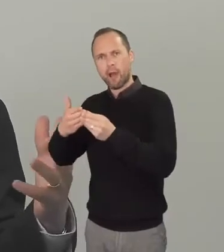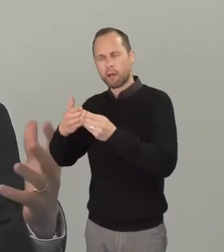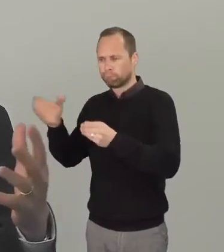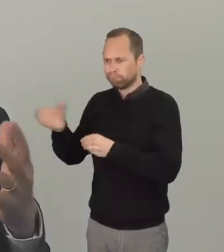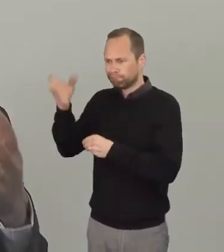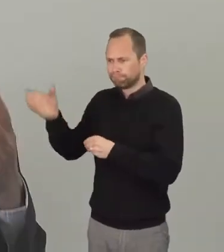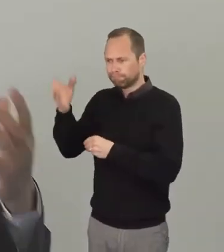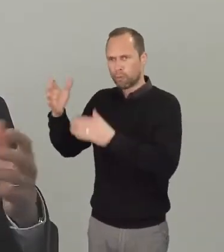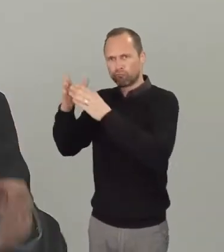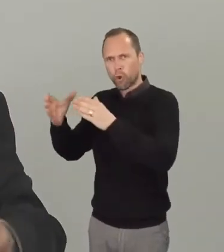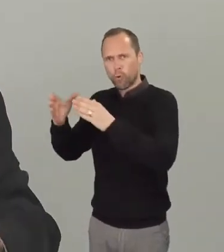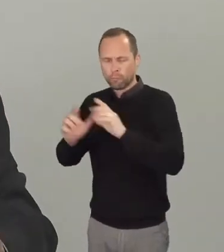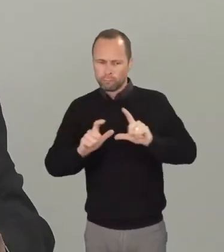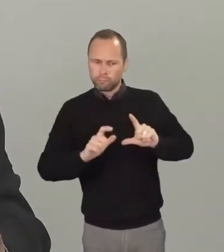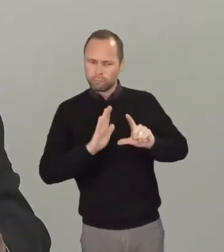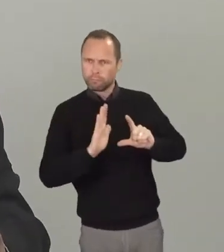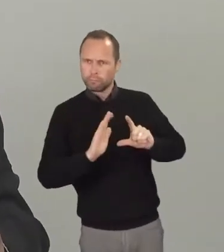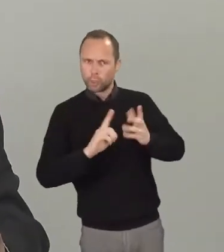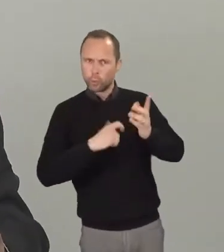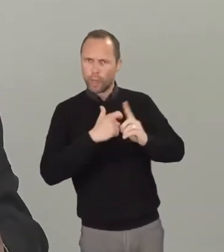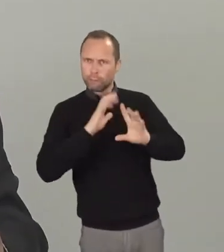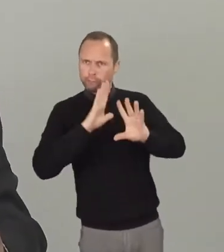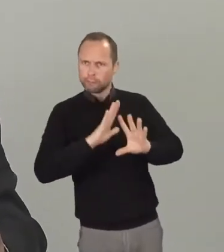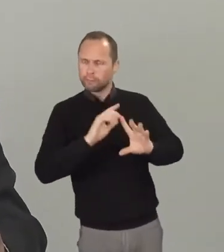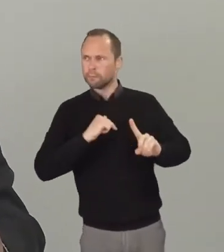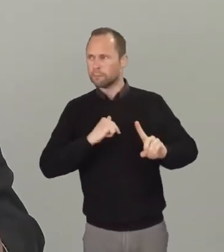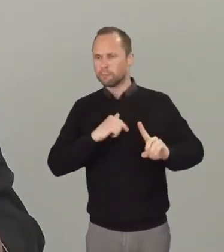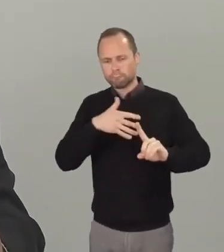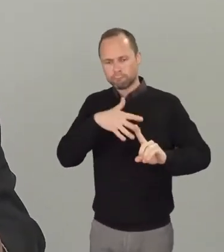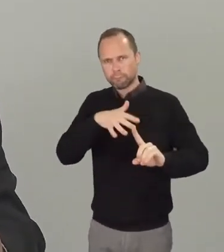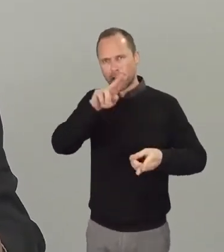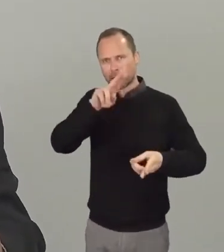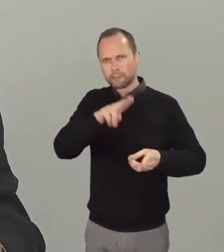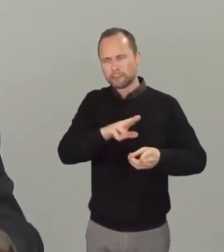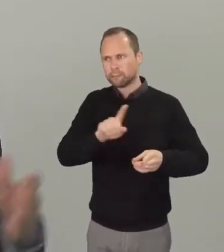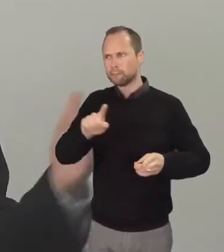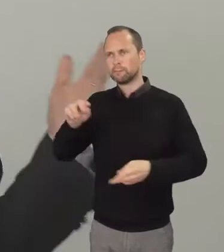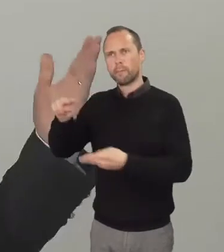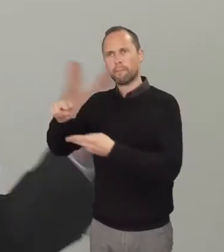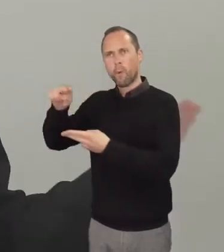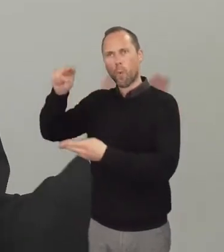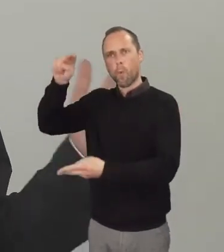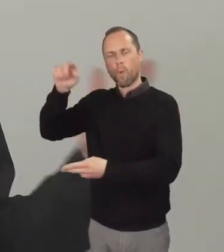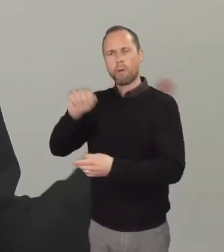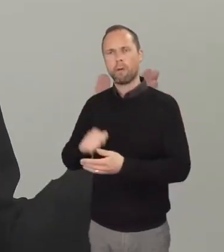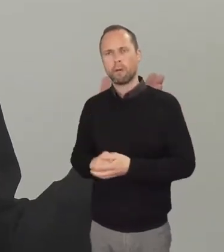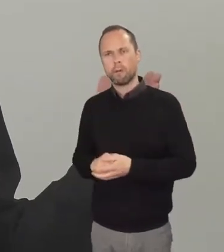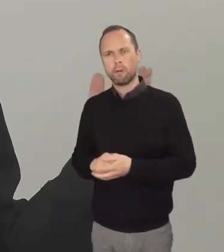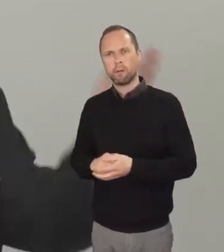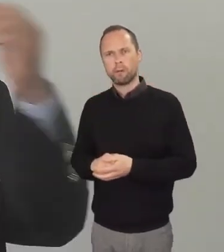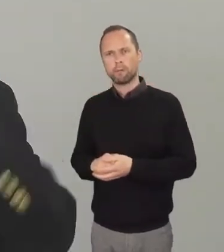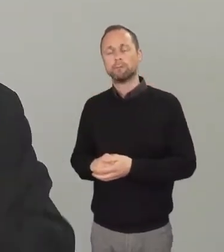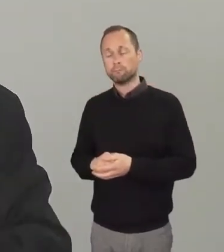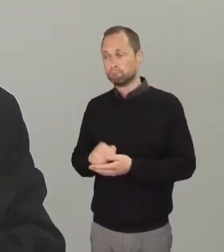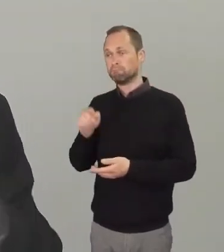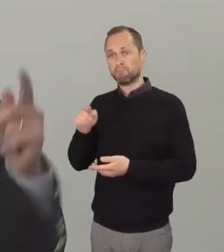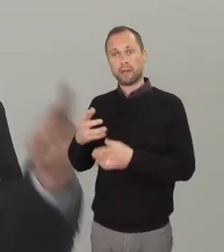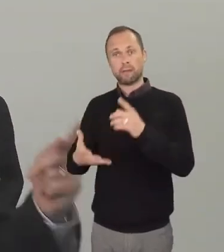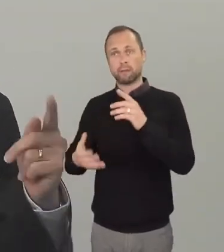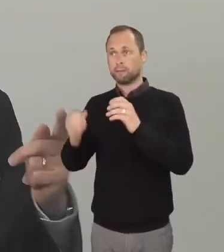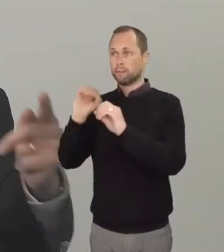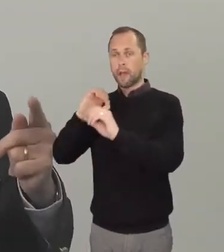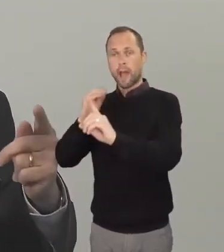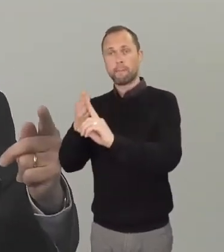vision started to become a reality. of those 1 million lives, in